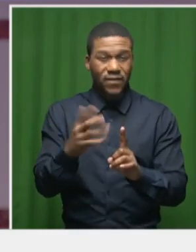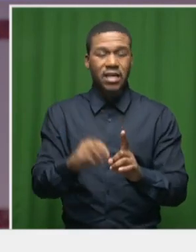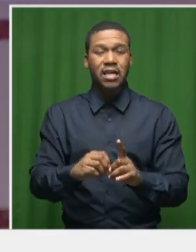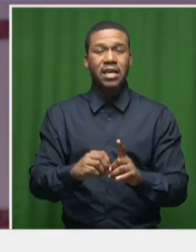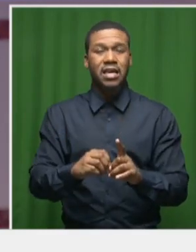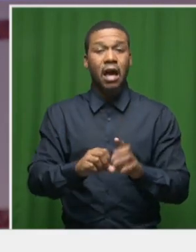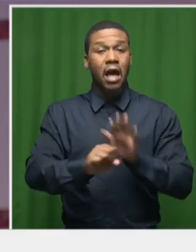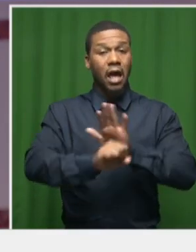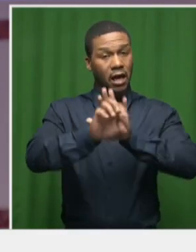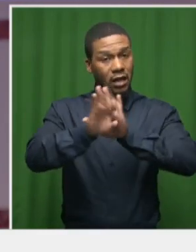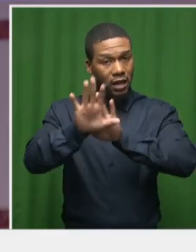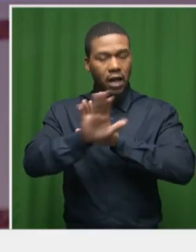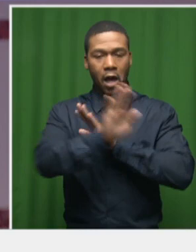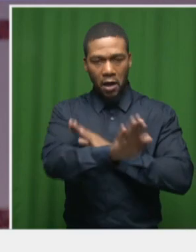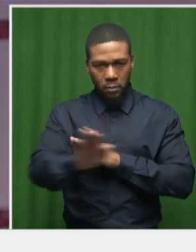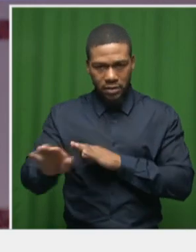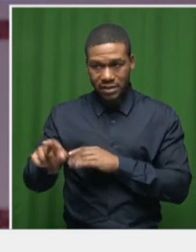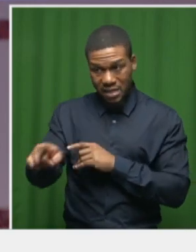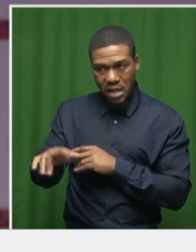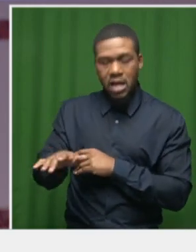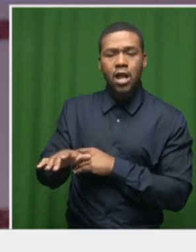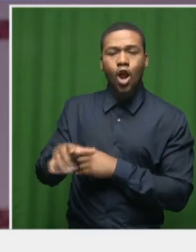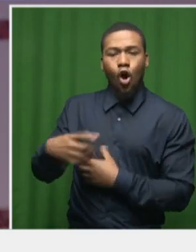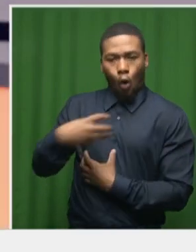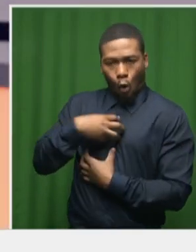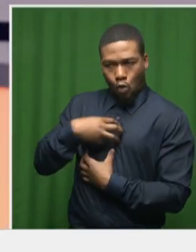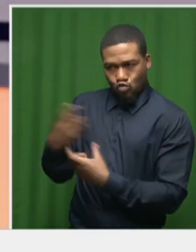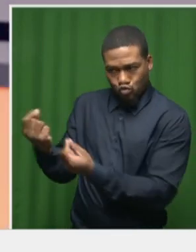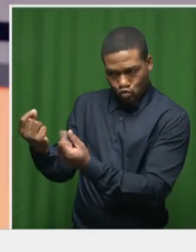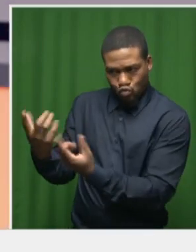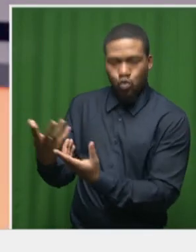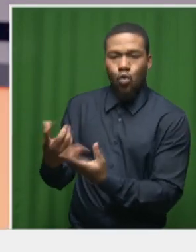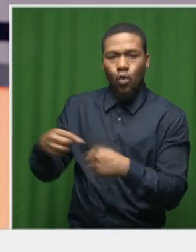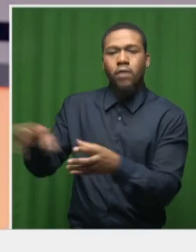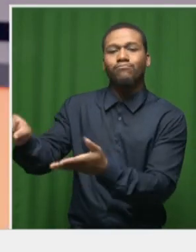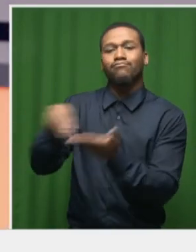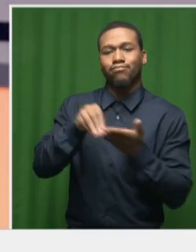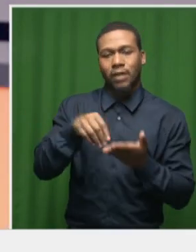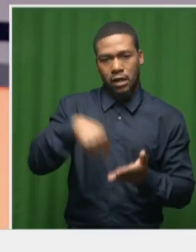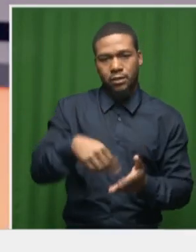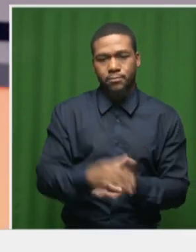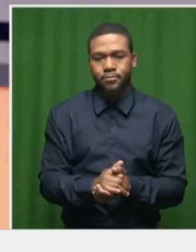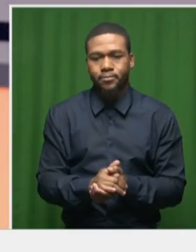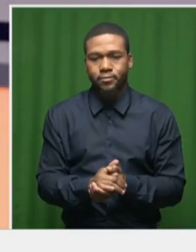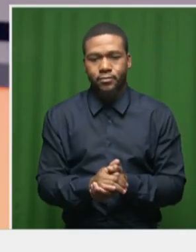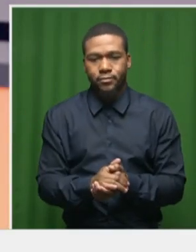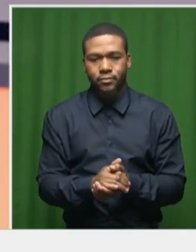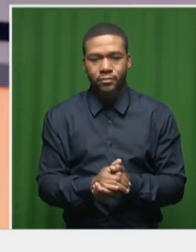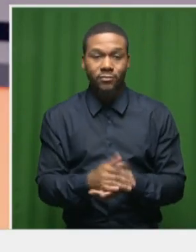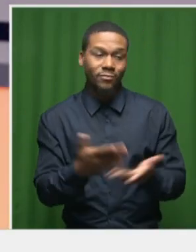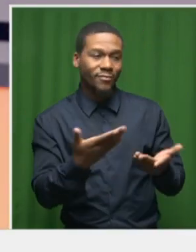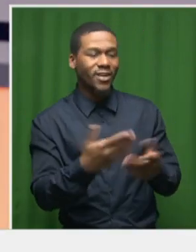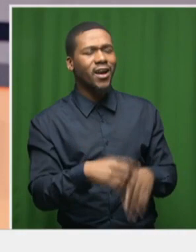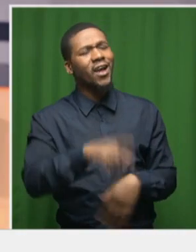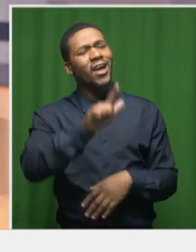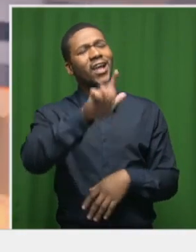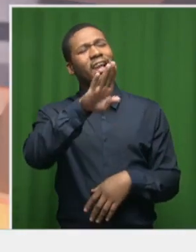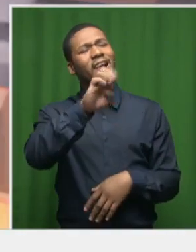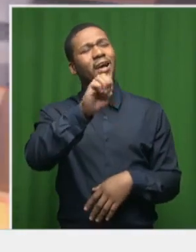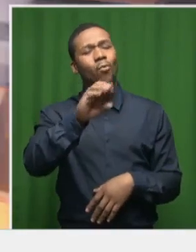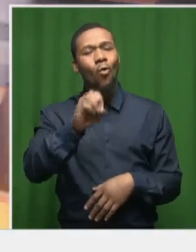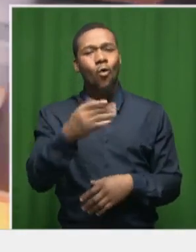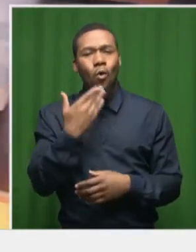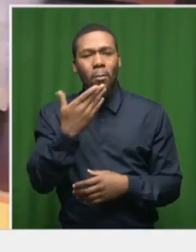will put on in their own individual spaces. Yeah. Let's bring you into this conversation. Tell us a little bit about Woman to Watch and what